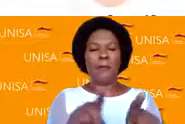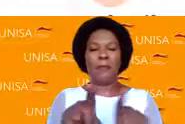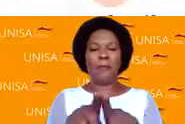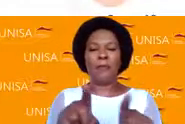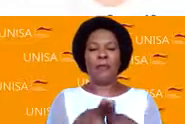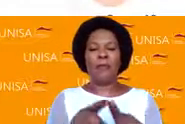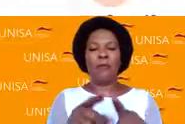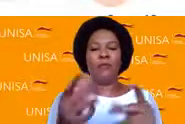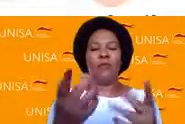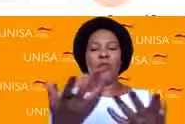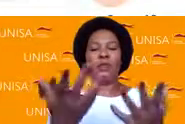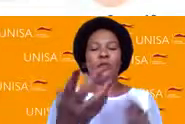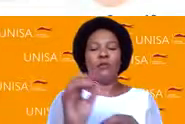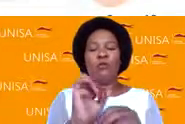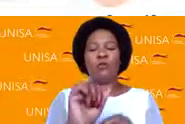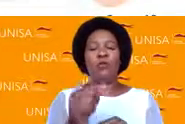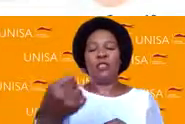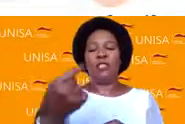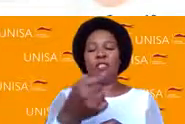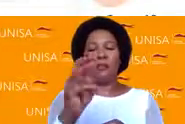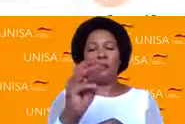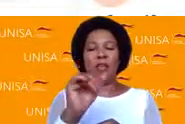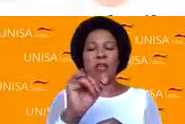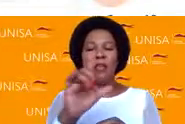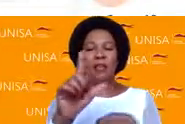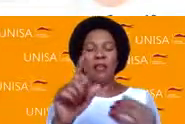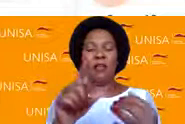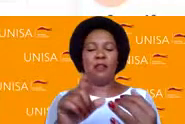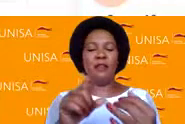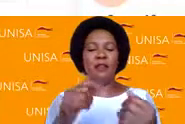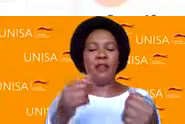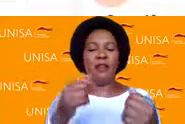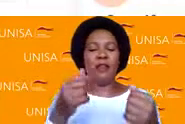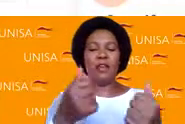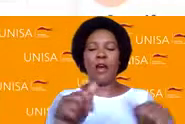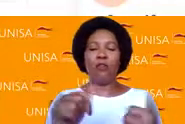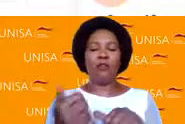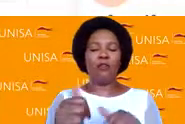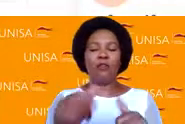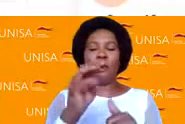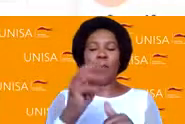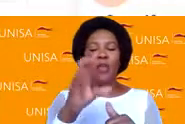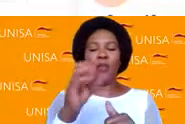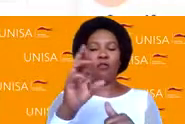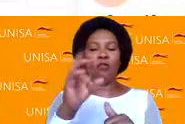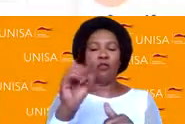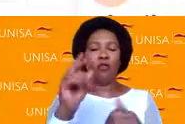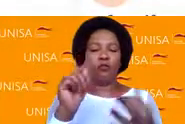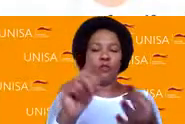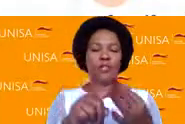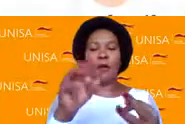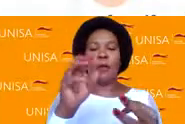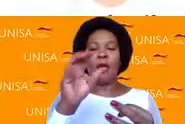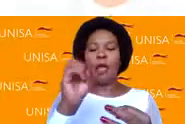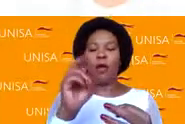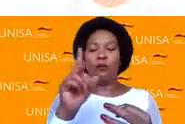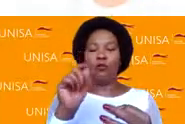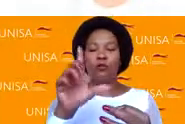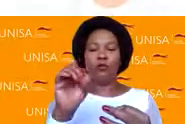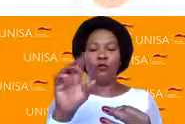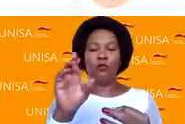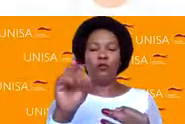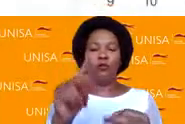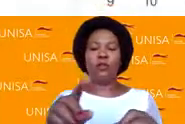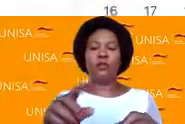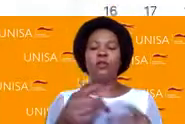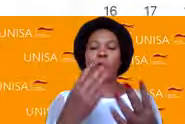for instance, in your Gmail account, where you've got a calendar. If you're using Microsoft accounts, your Outlook calendar, it works exactly the